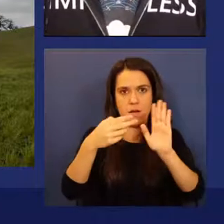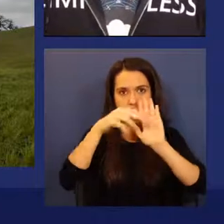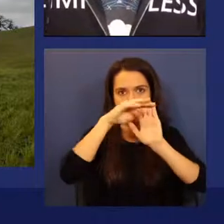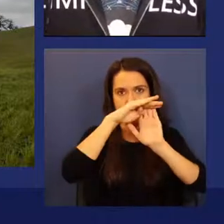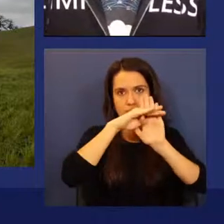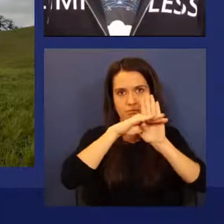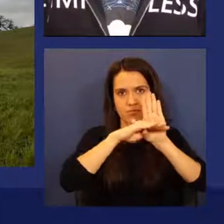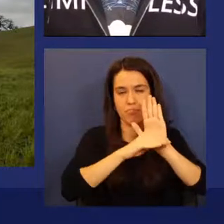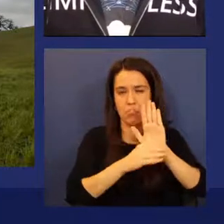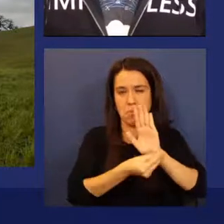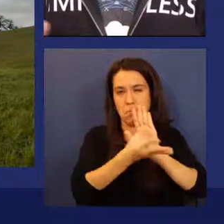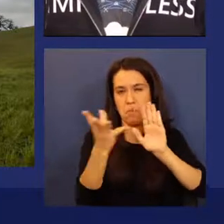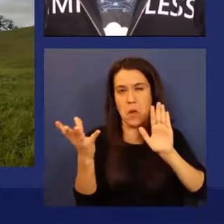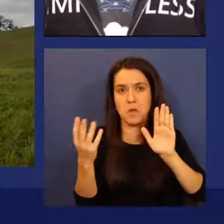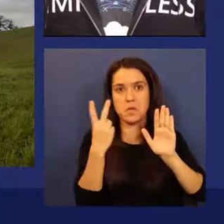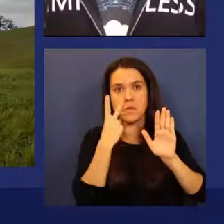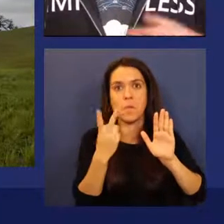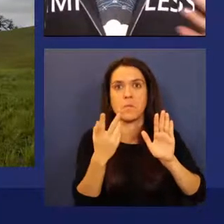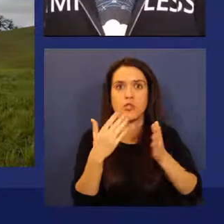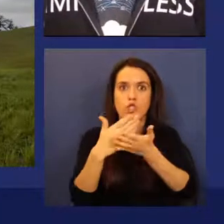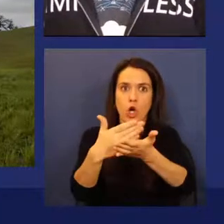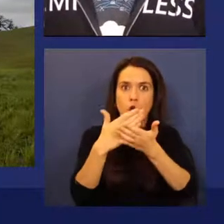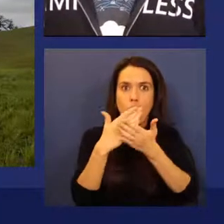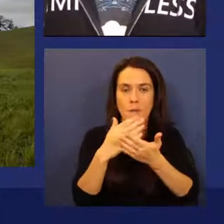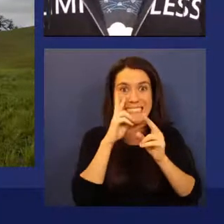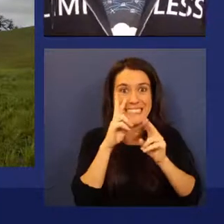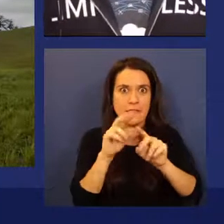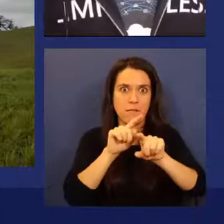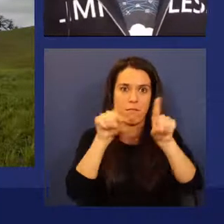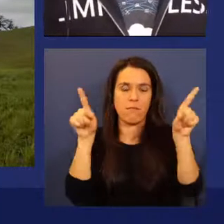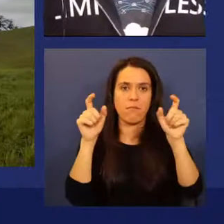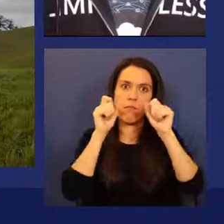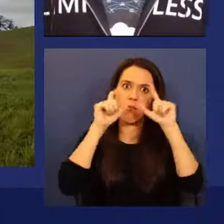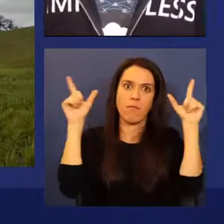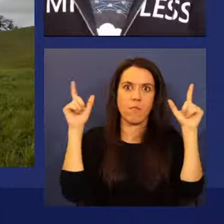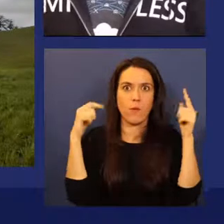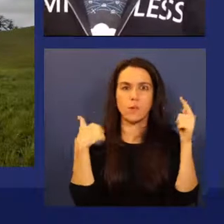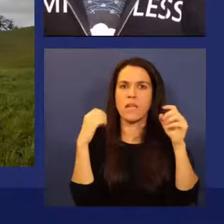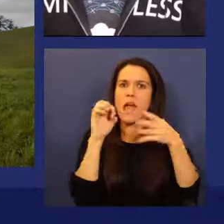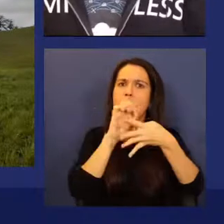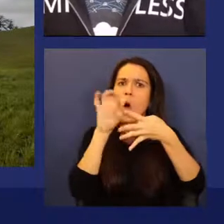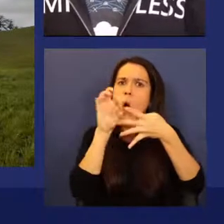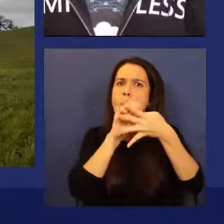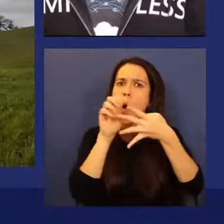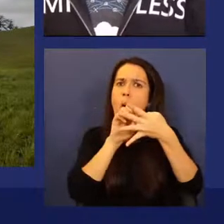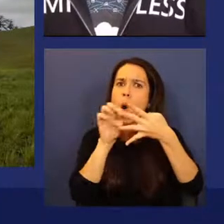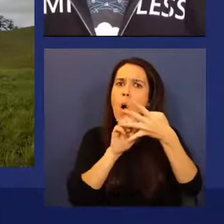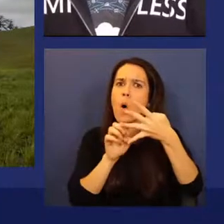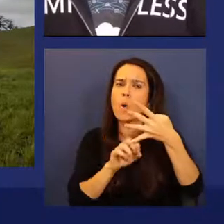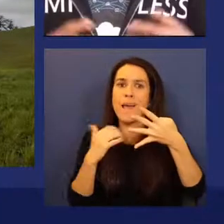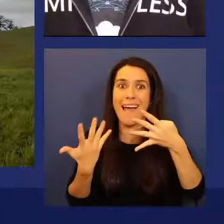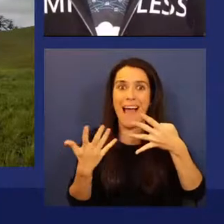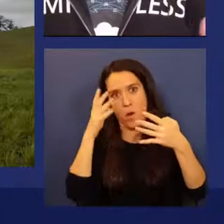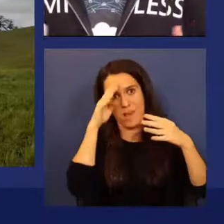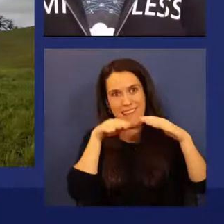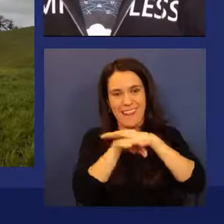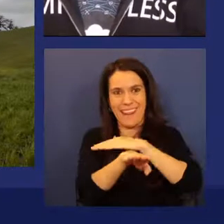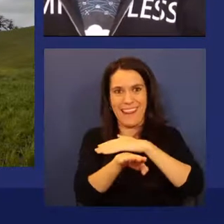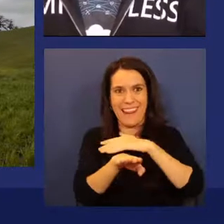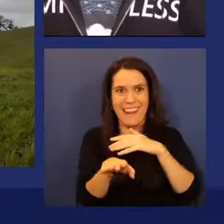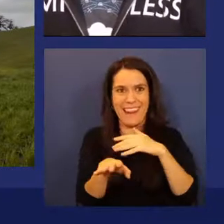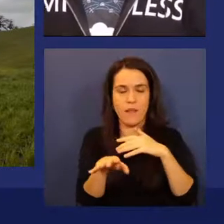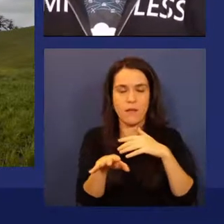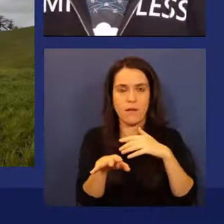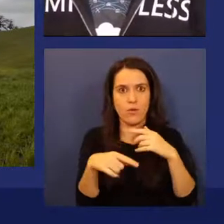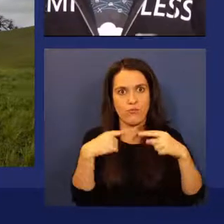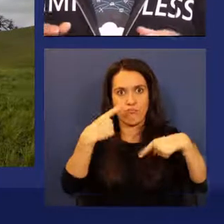others to either share the story or to actually share the code and provide access to my GitHub repo for the code that of what we've